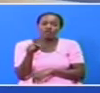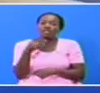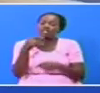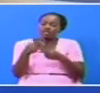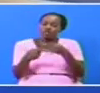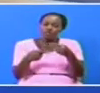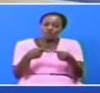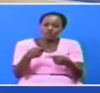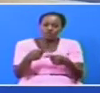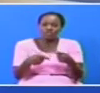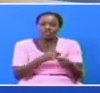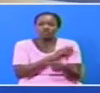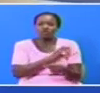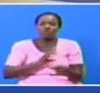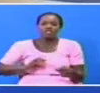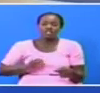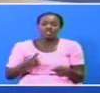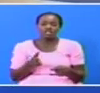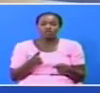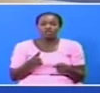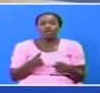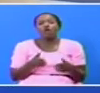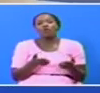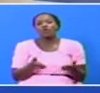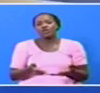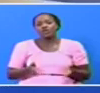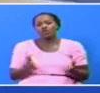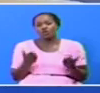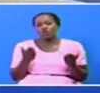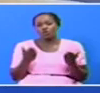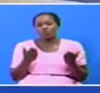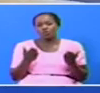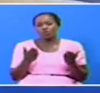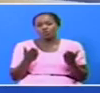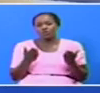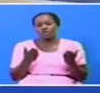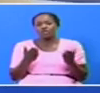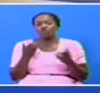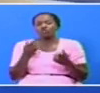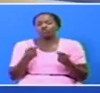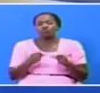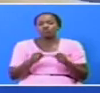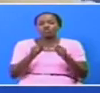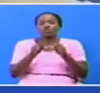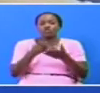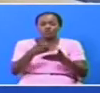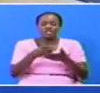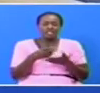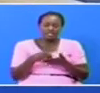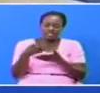national committee, this NEC meeting today, exhaustively discussed